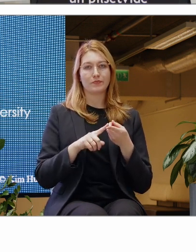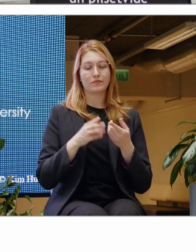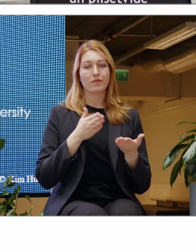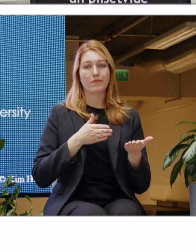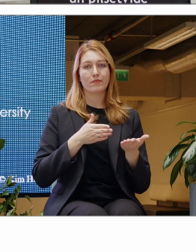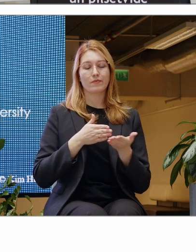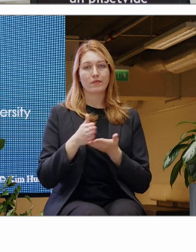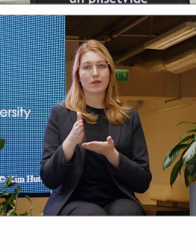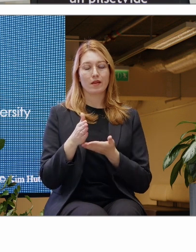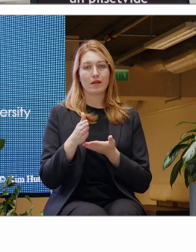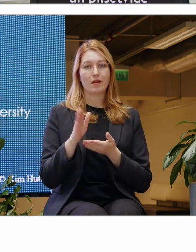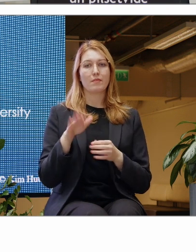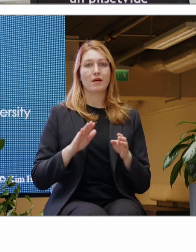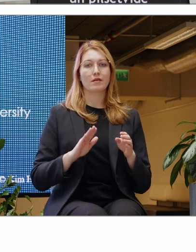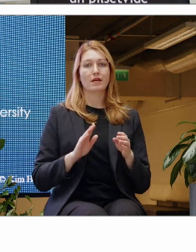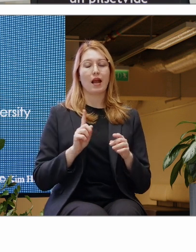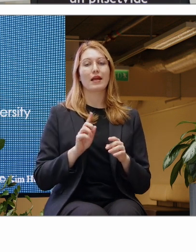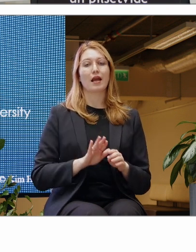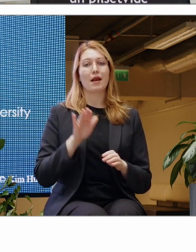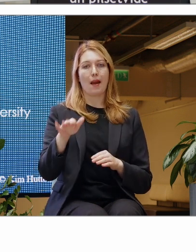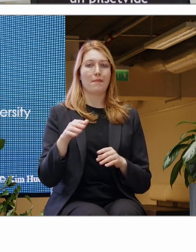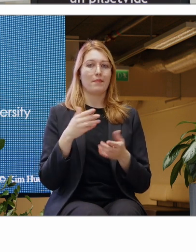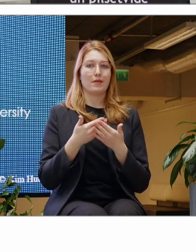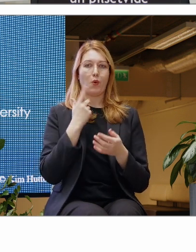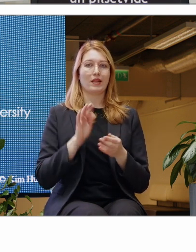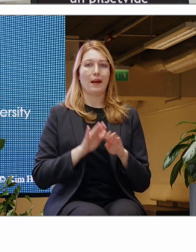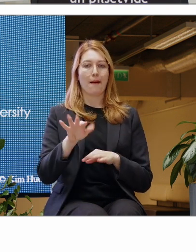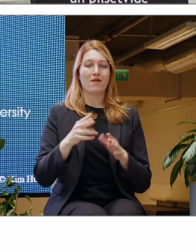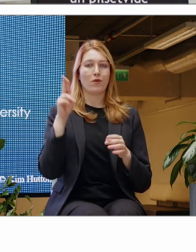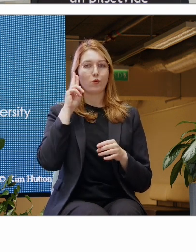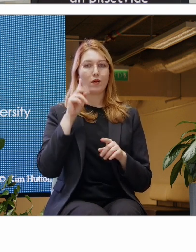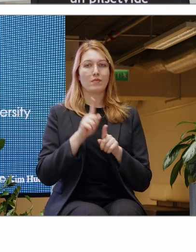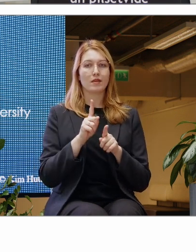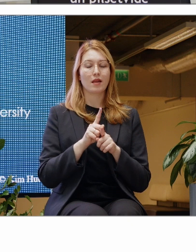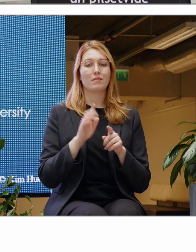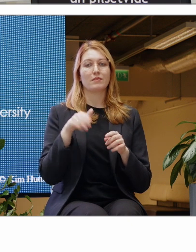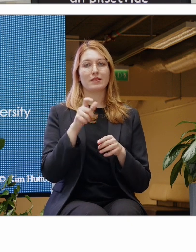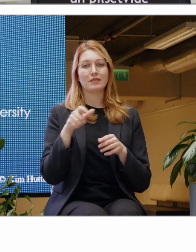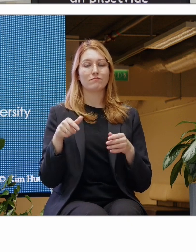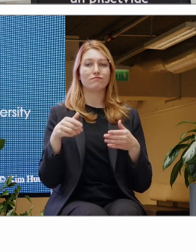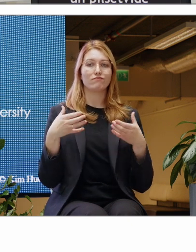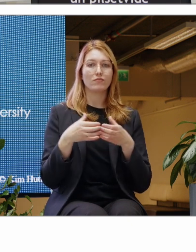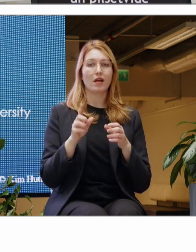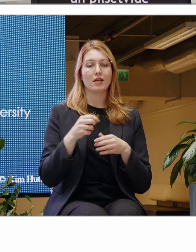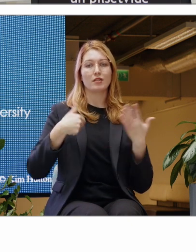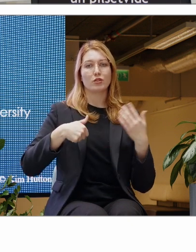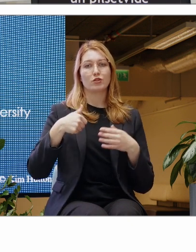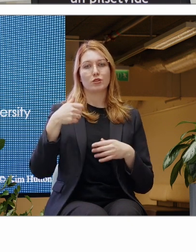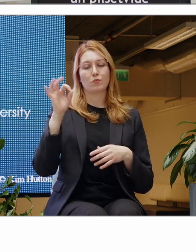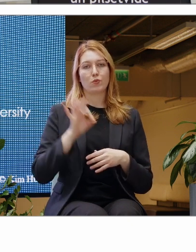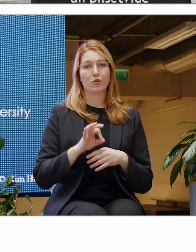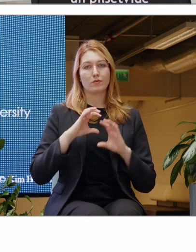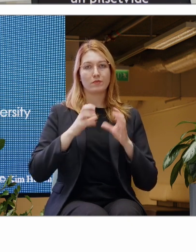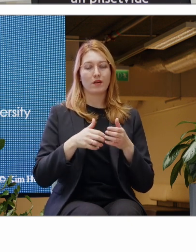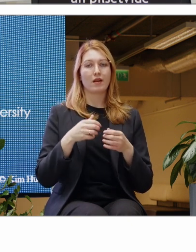Accessibility isn't just about a ramp and a toilet. It's about the fact with a globally aging population, we've got 16% of the world will be